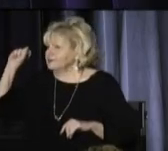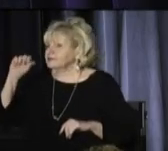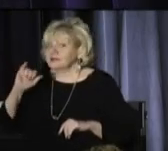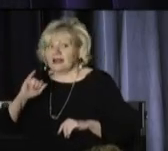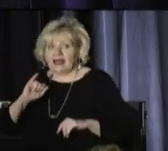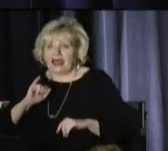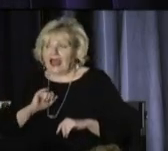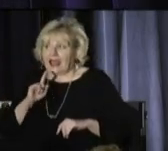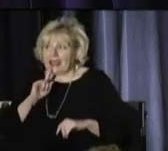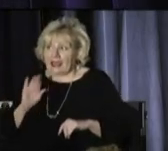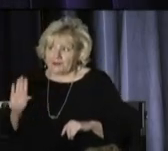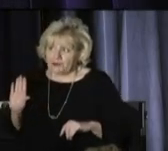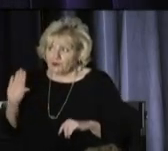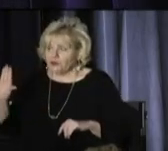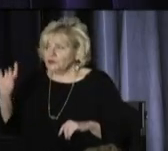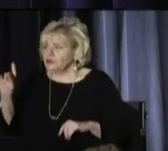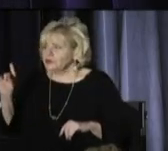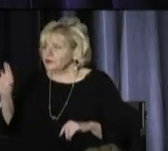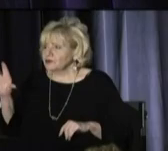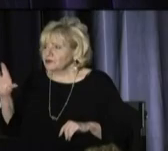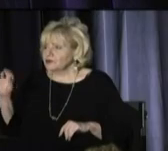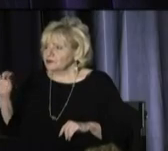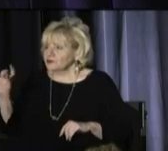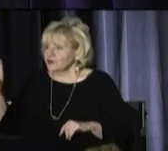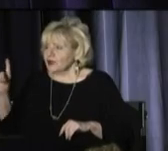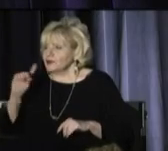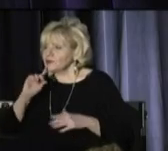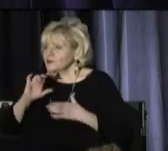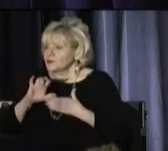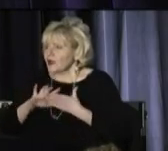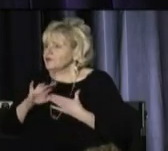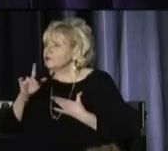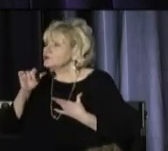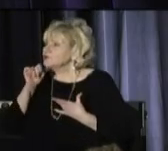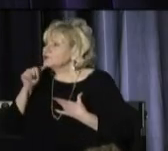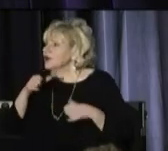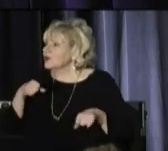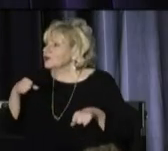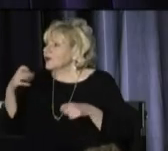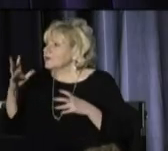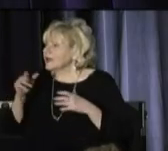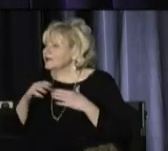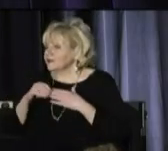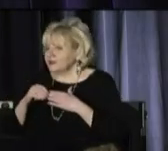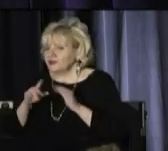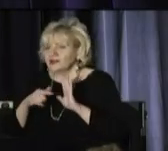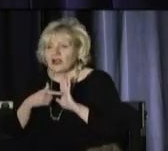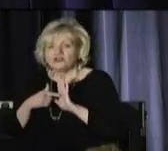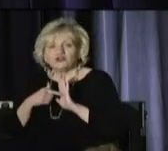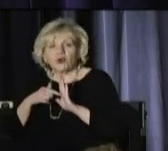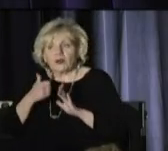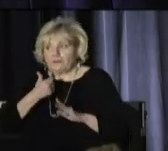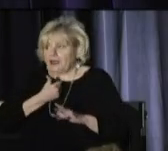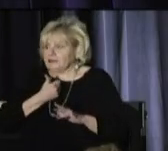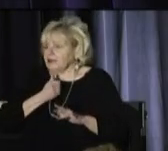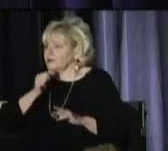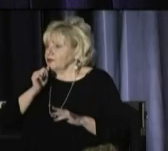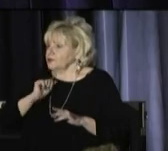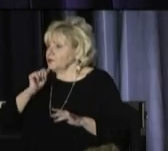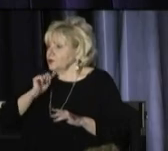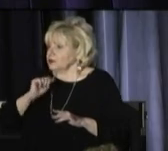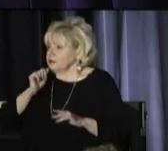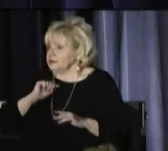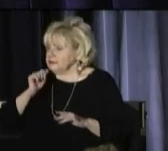dread wife. You will not throw me out of Eden. I show myself the door. There is